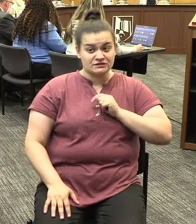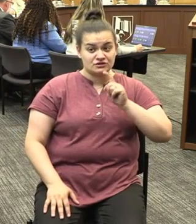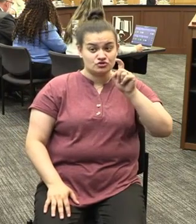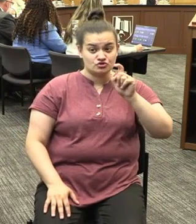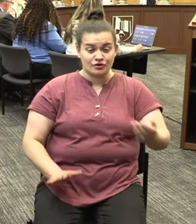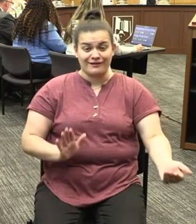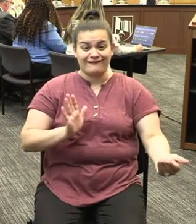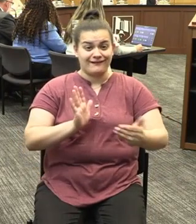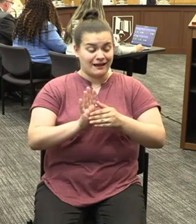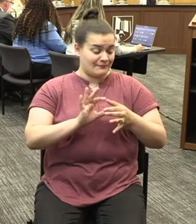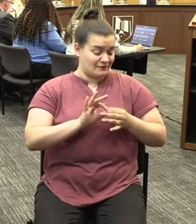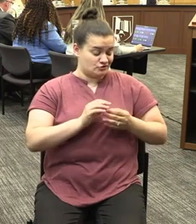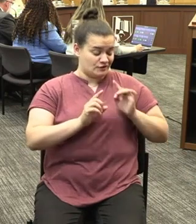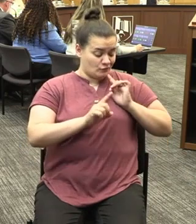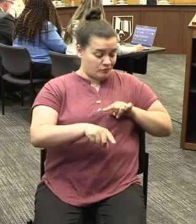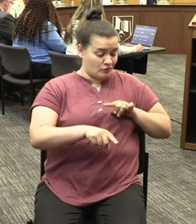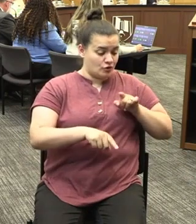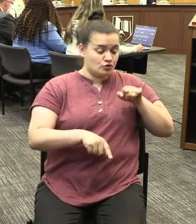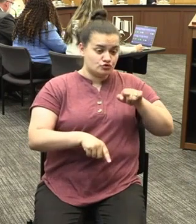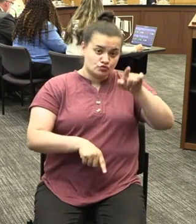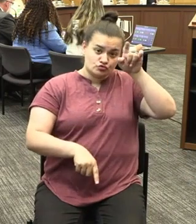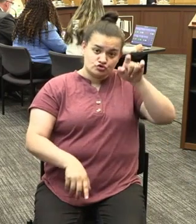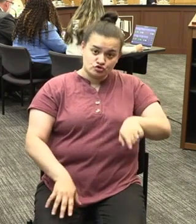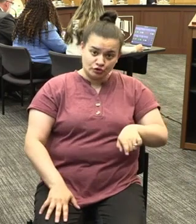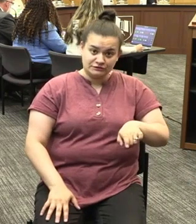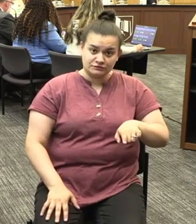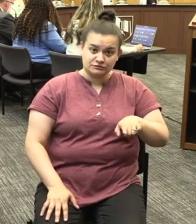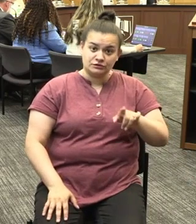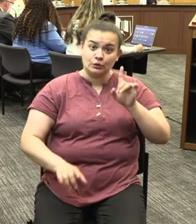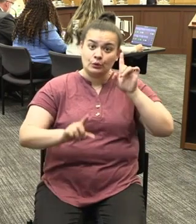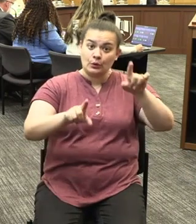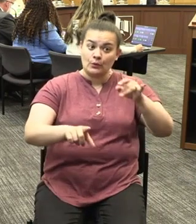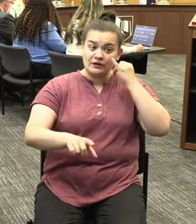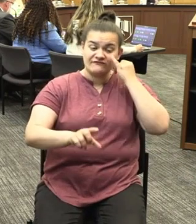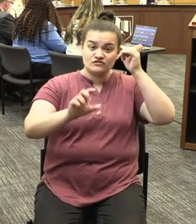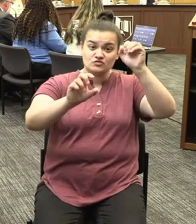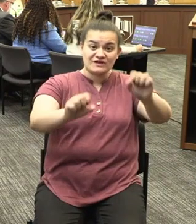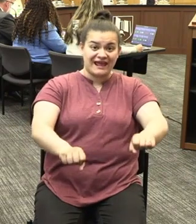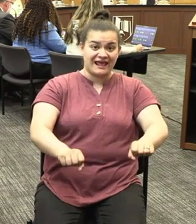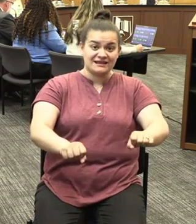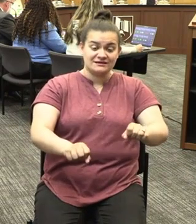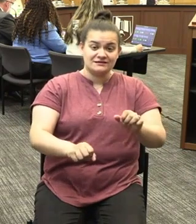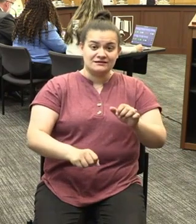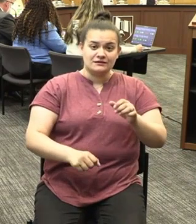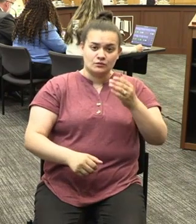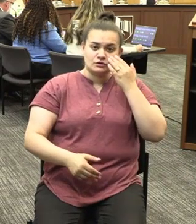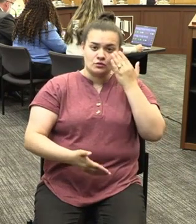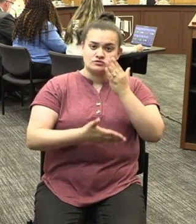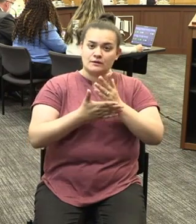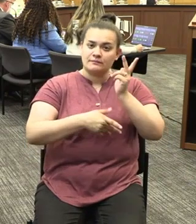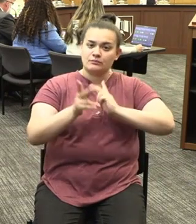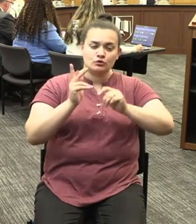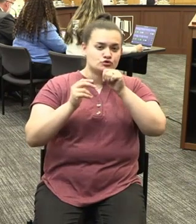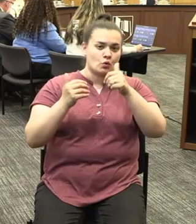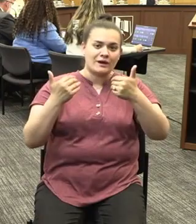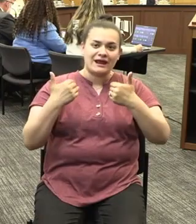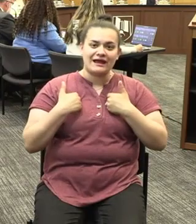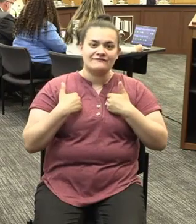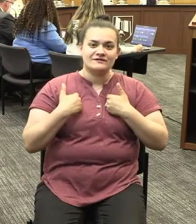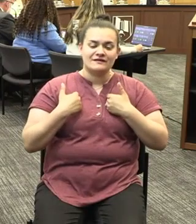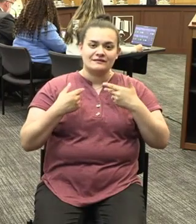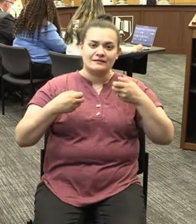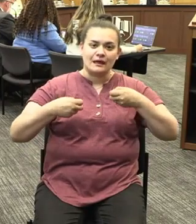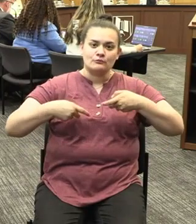I mentioned in the report, that you should go if you can. We know that there are some people don't have the privilege to